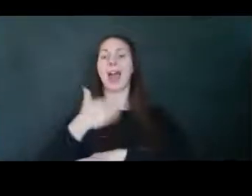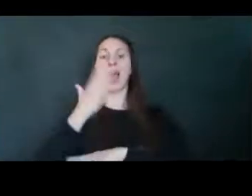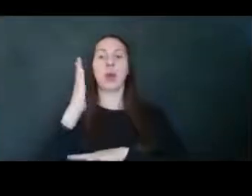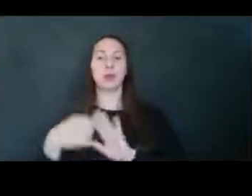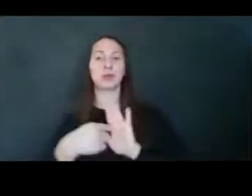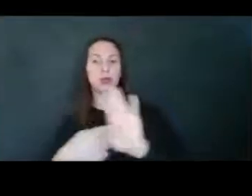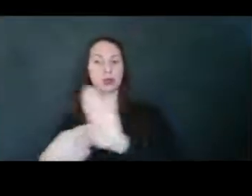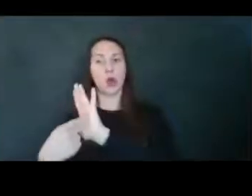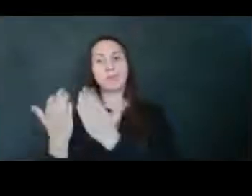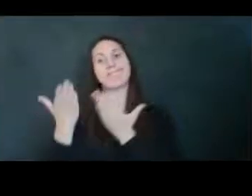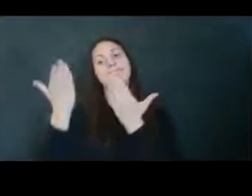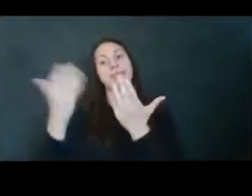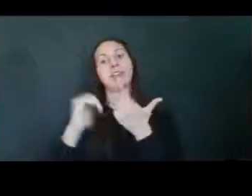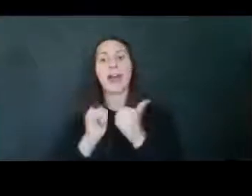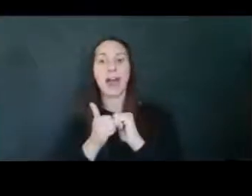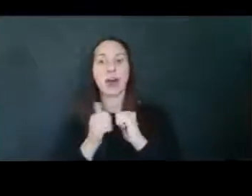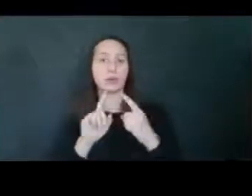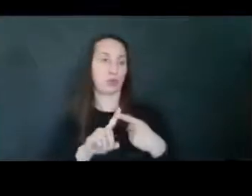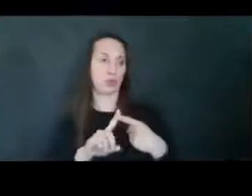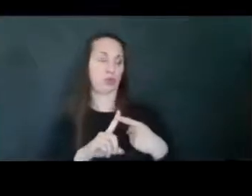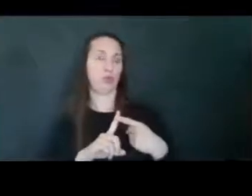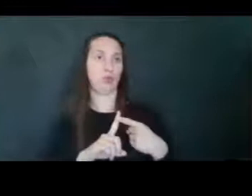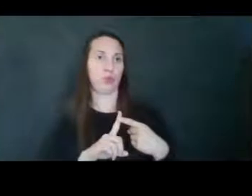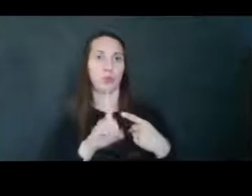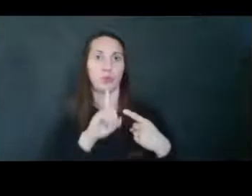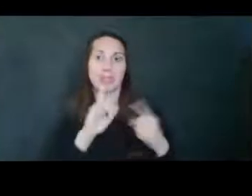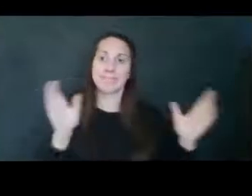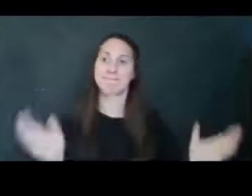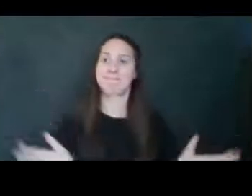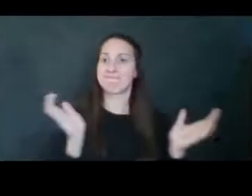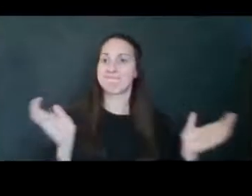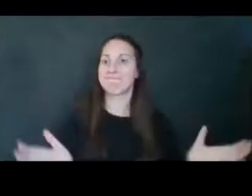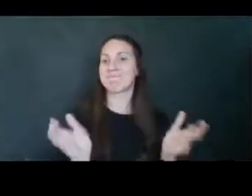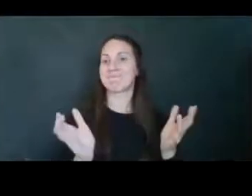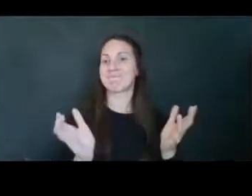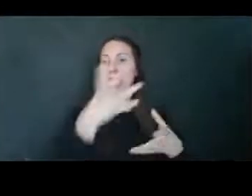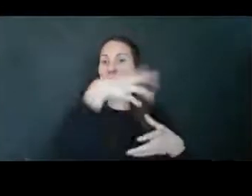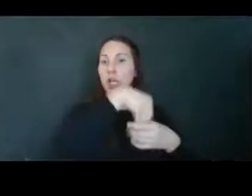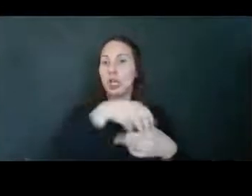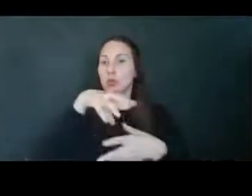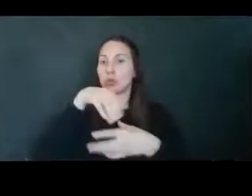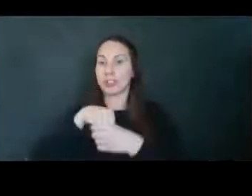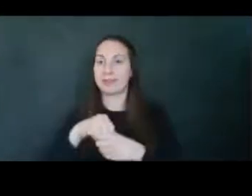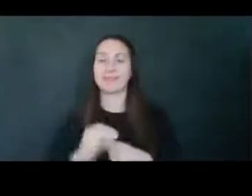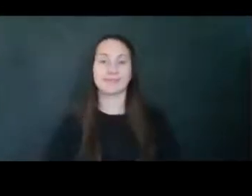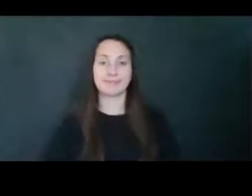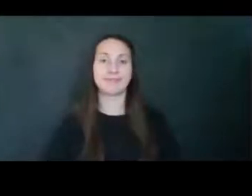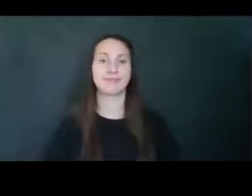to propel inclusion in your areas. Next slide, please.